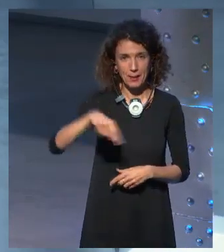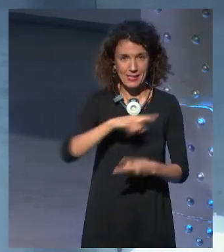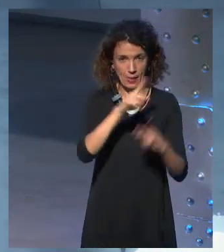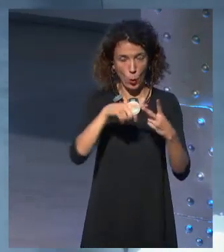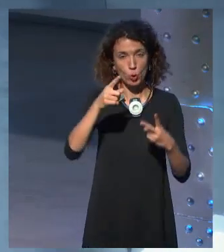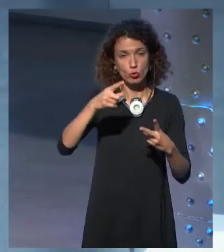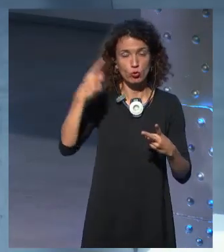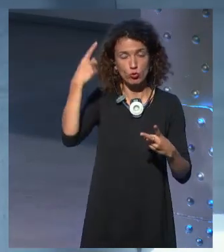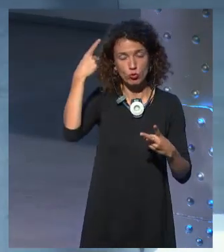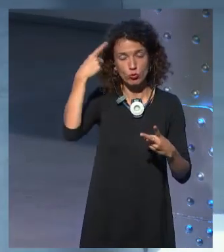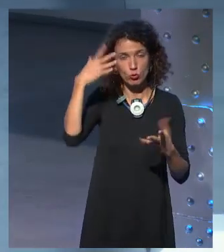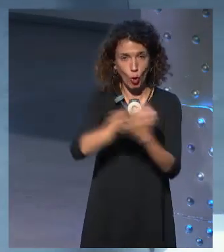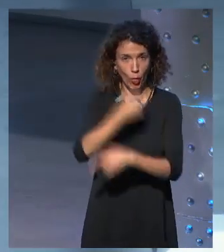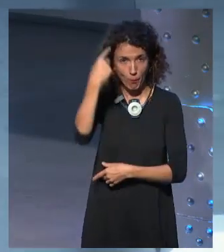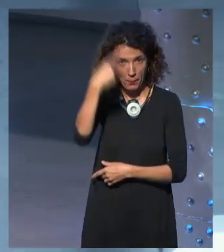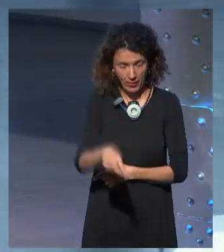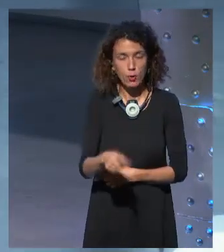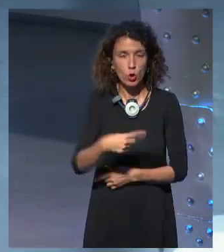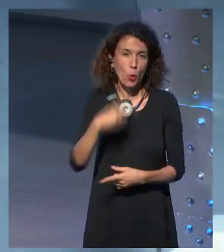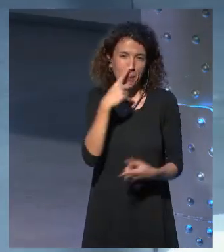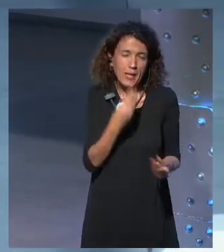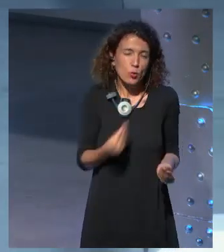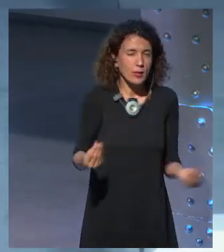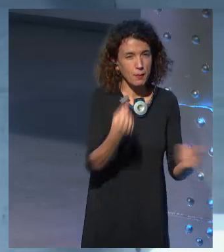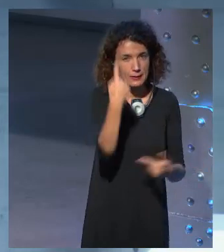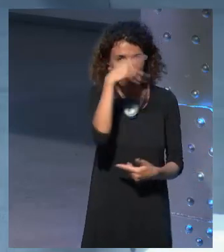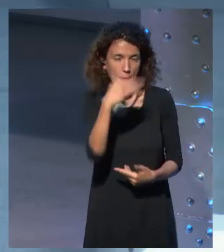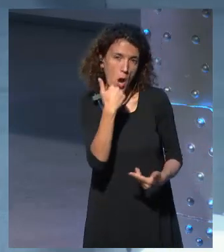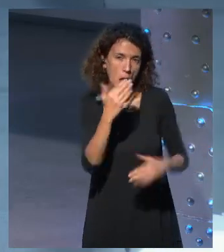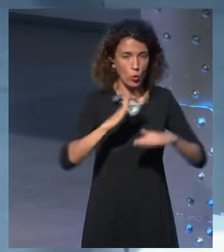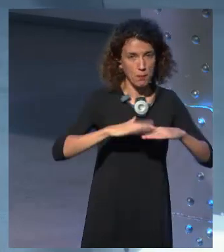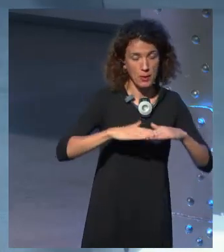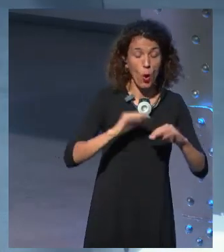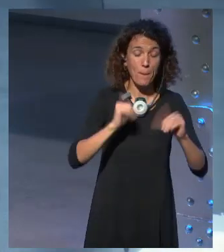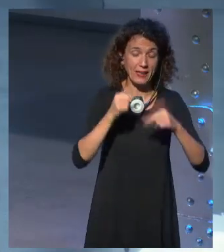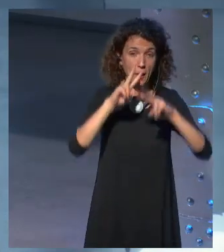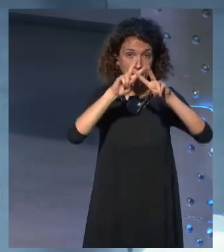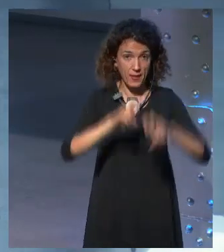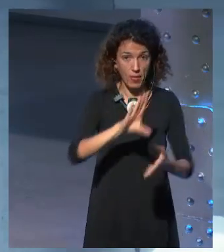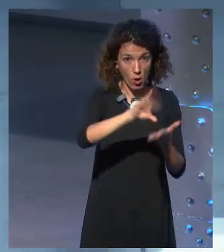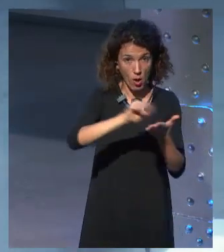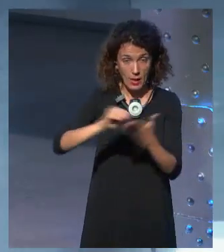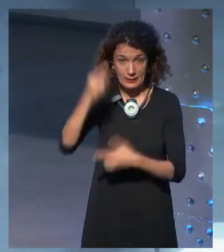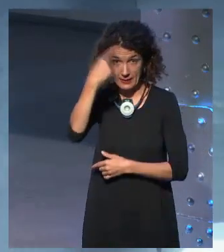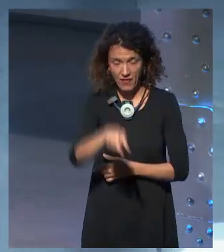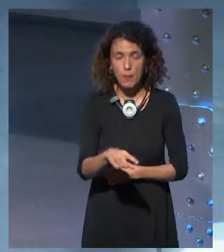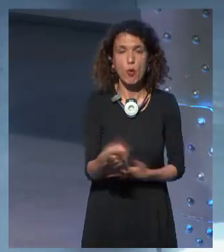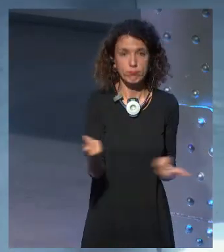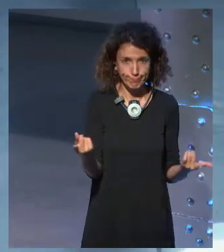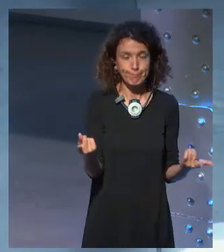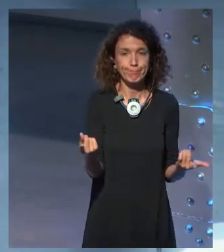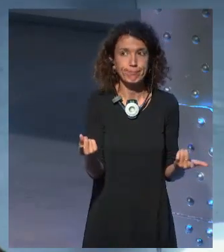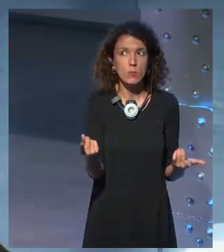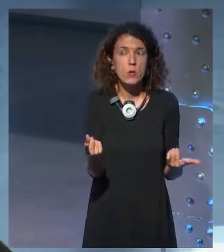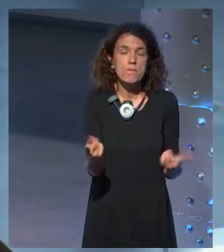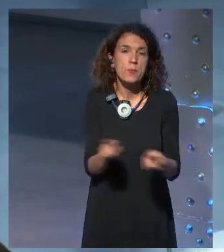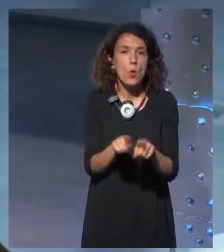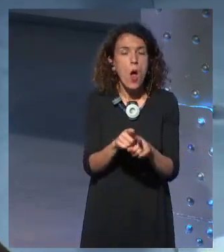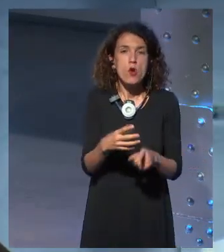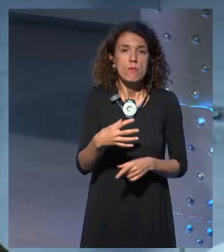research, that you can't teach something you haven't experienced. Right? You can't teach something that you've never been taught